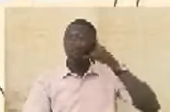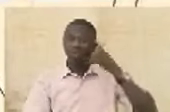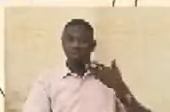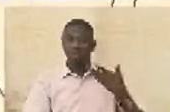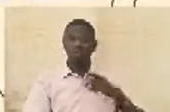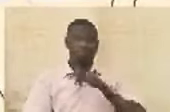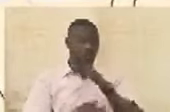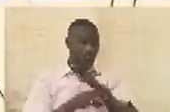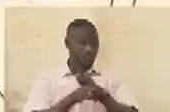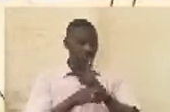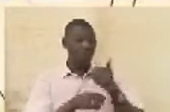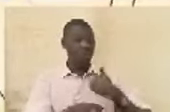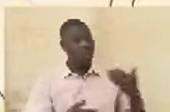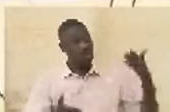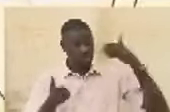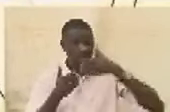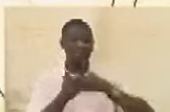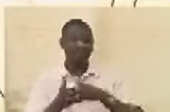in Sintet.